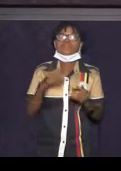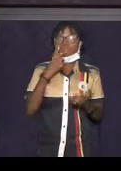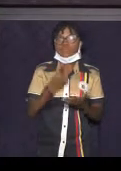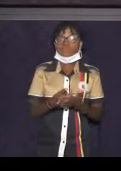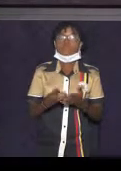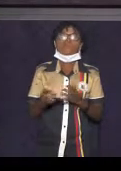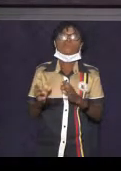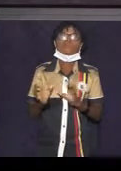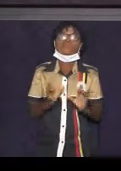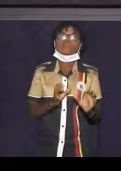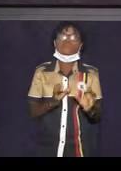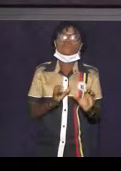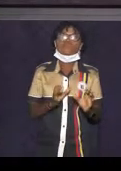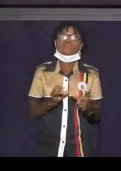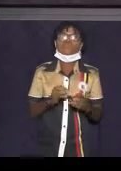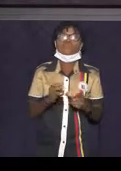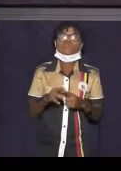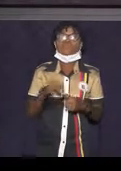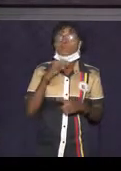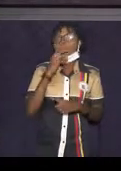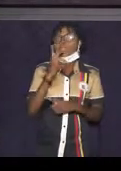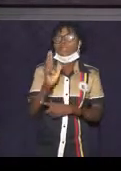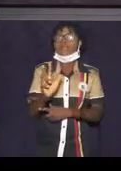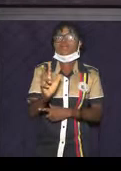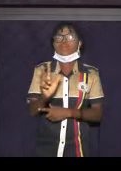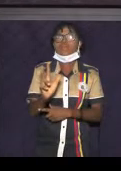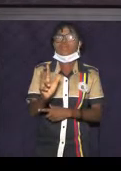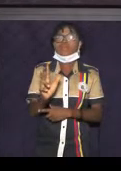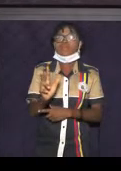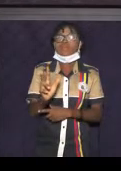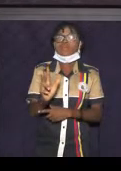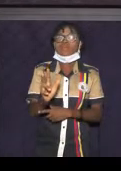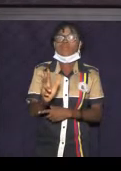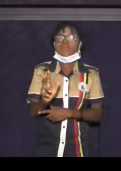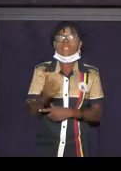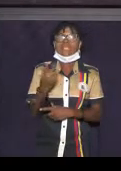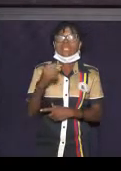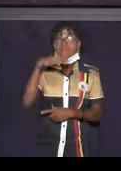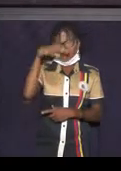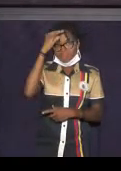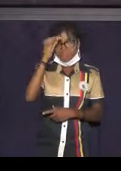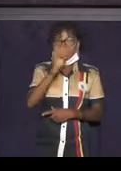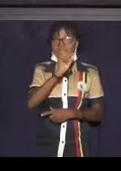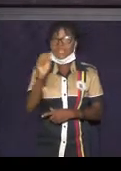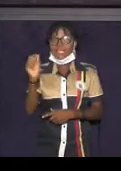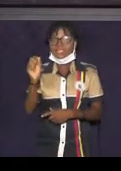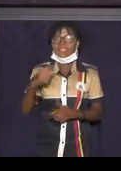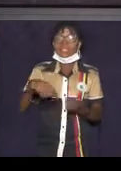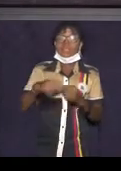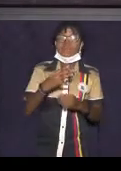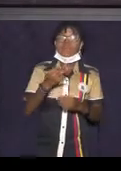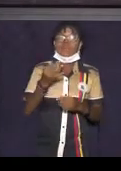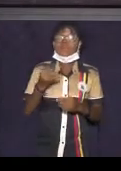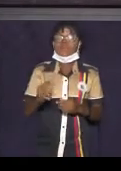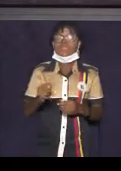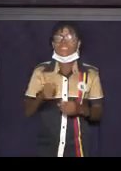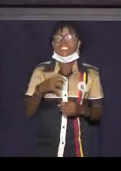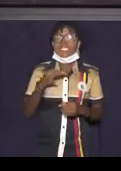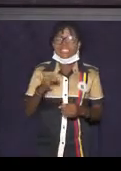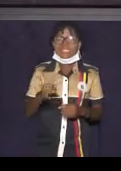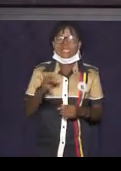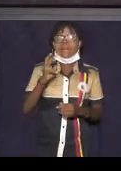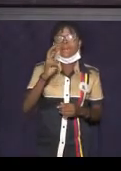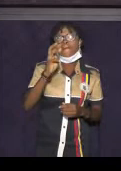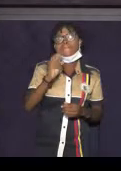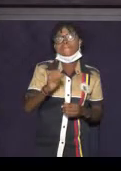Well done. Number 3. The boy dash about the merit of hand washing